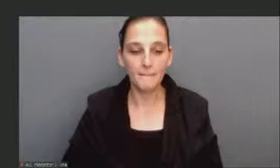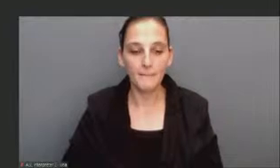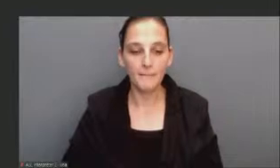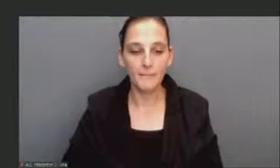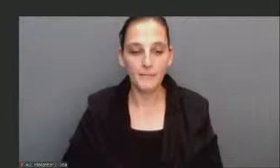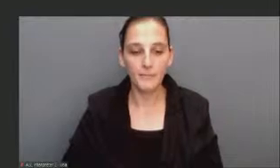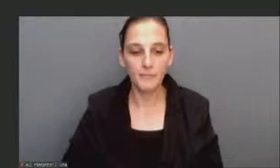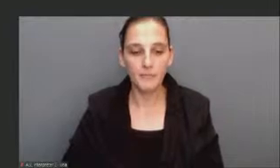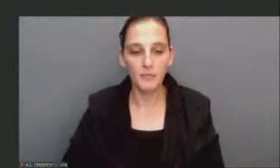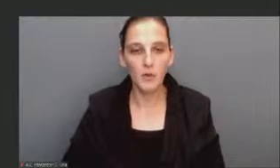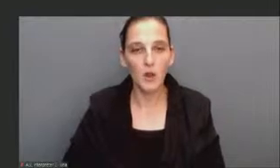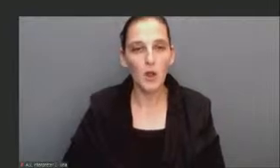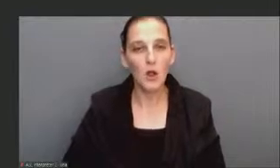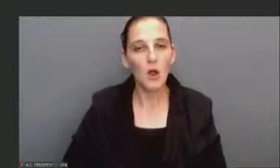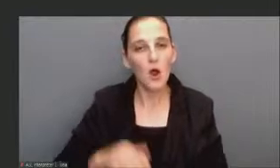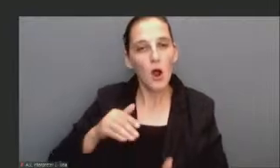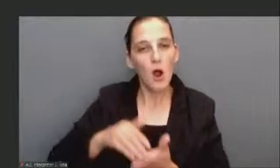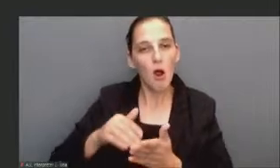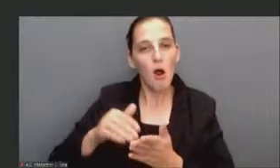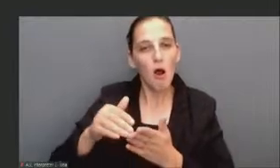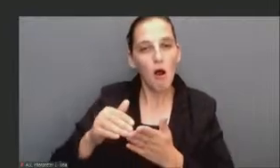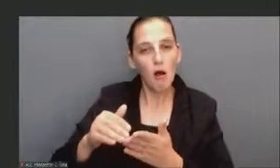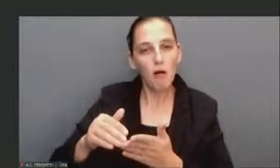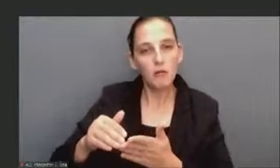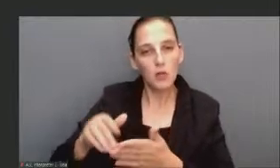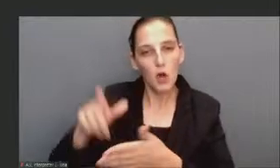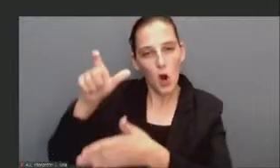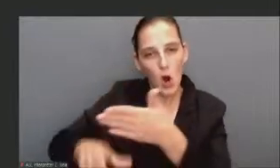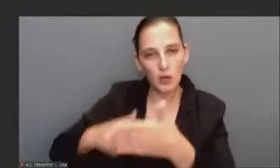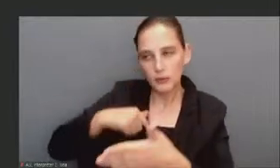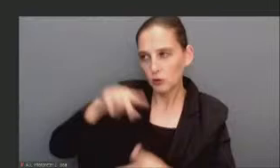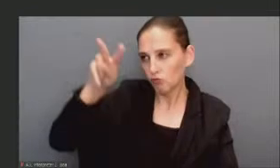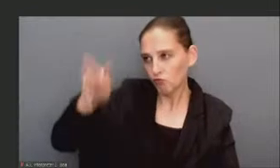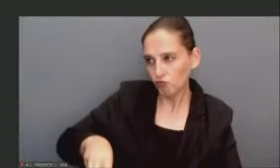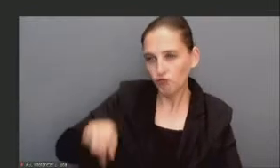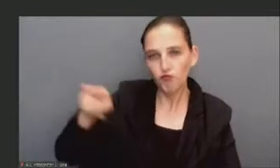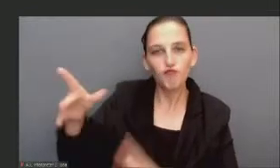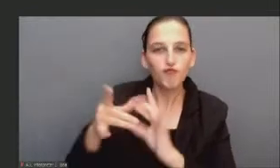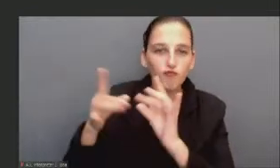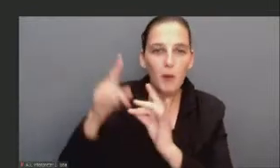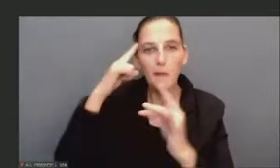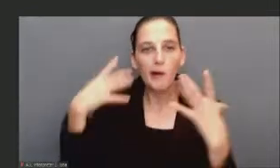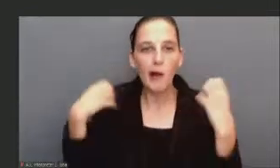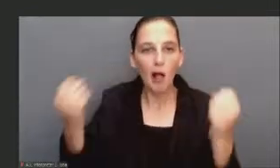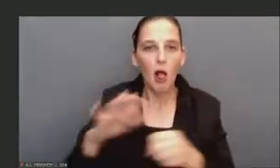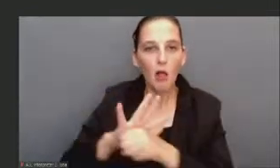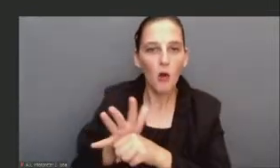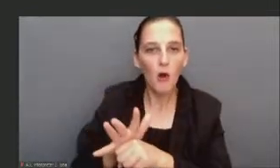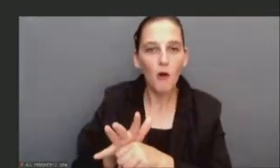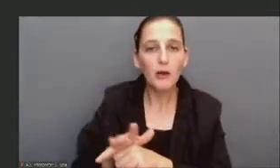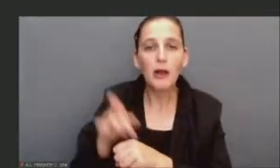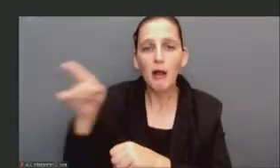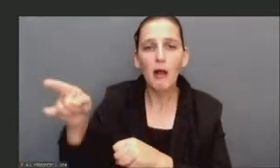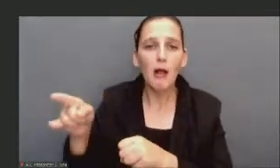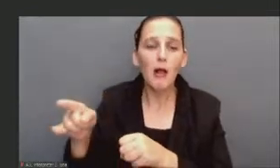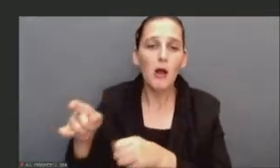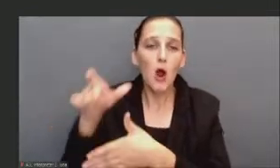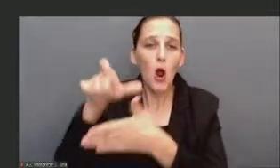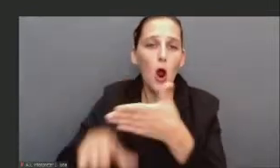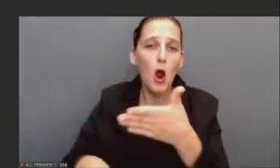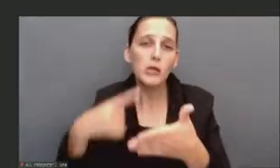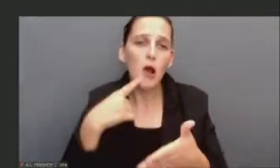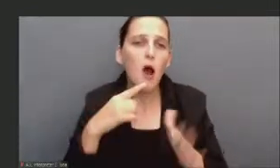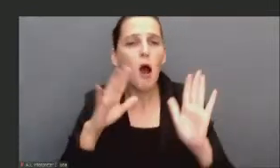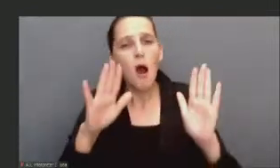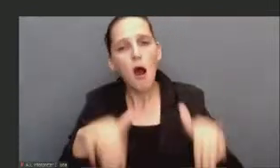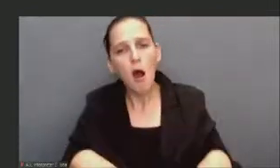mental health aspects of COVID, it is presented simply as, oh, it's so hard to be dealing